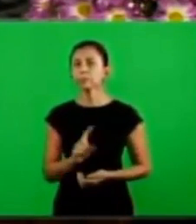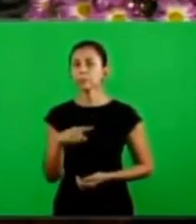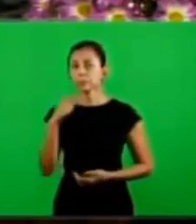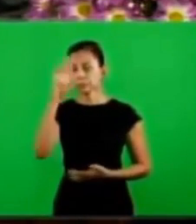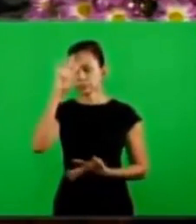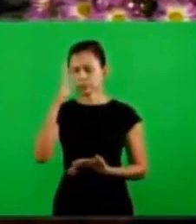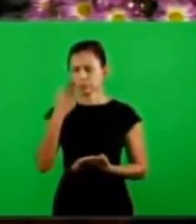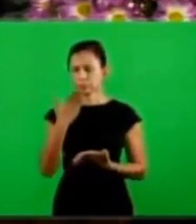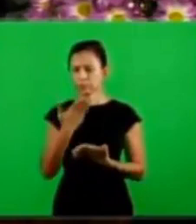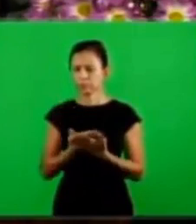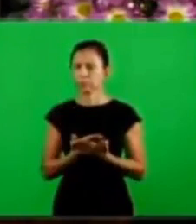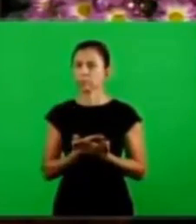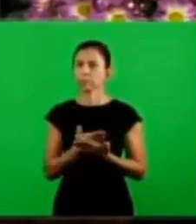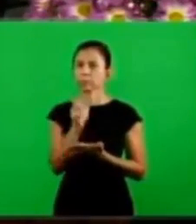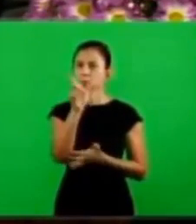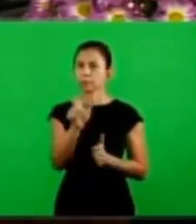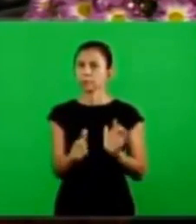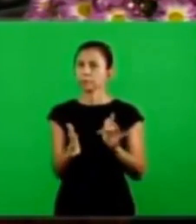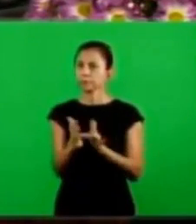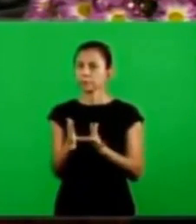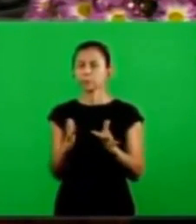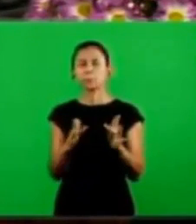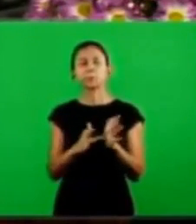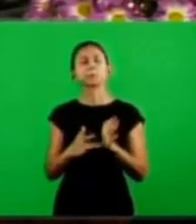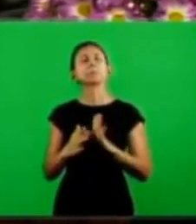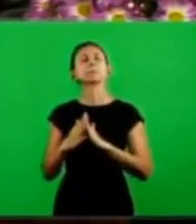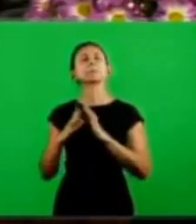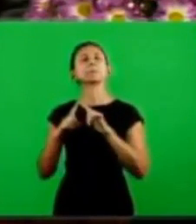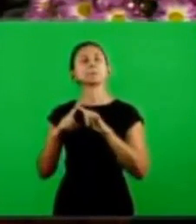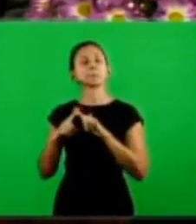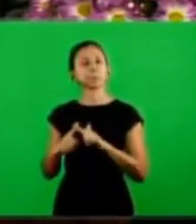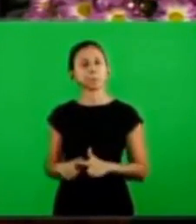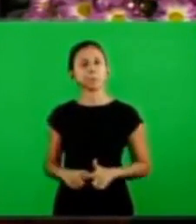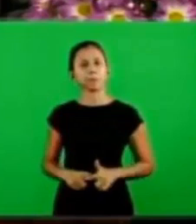something, but he's not. We are not anybody without Jesus.